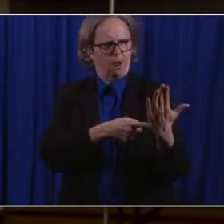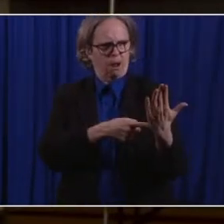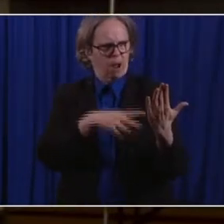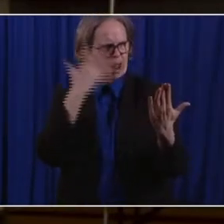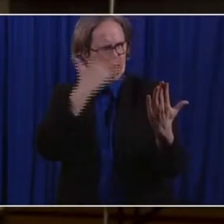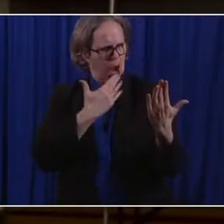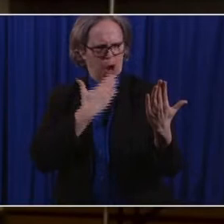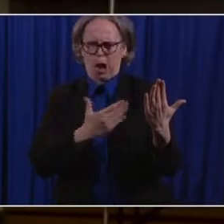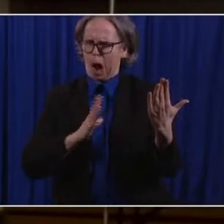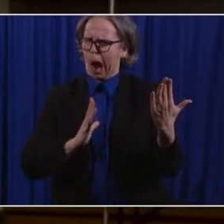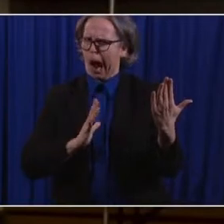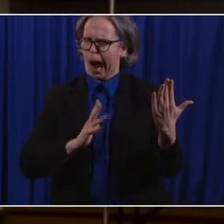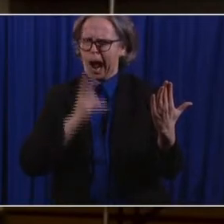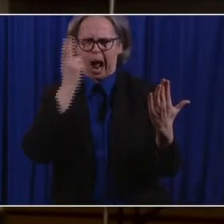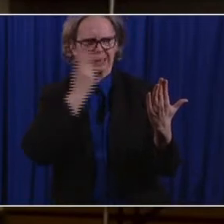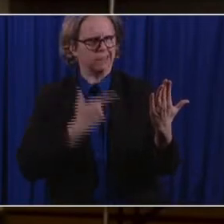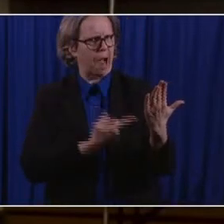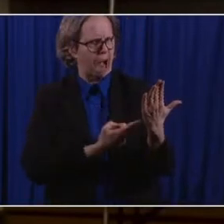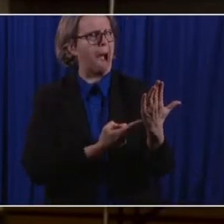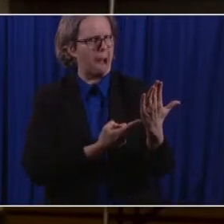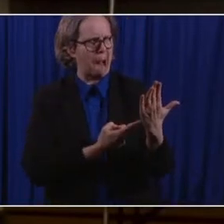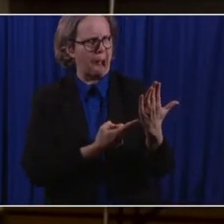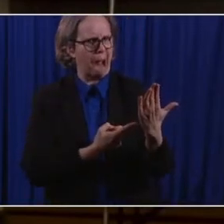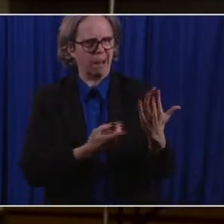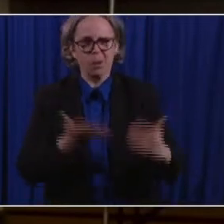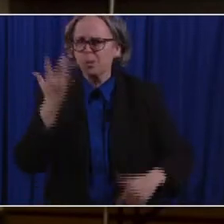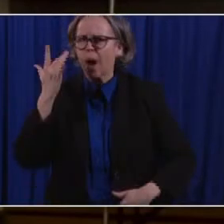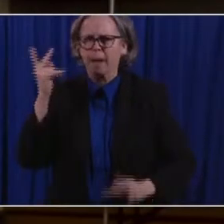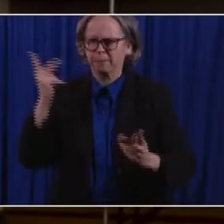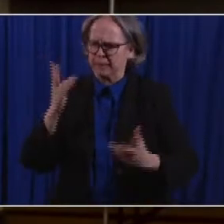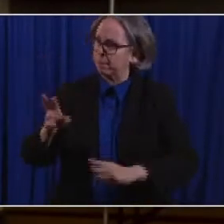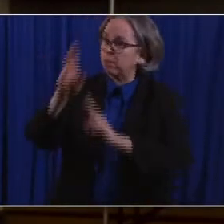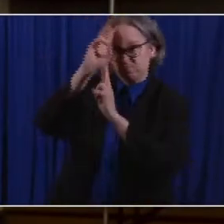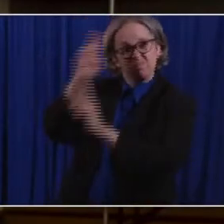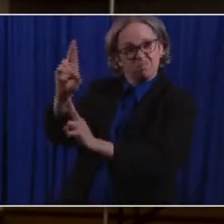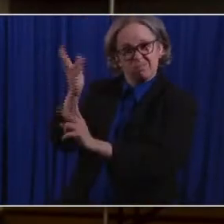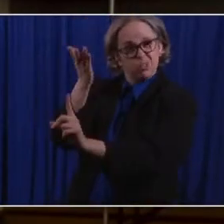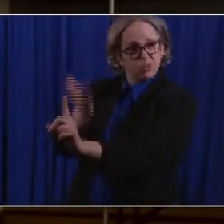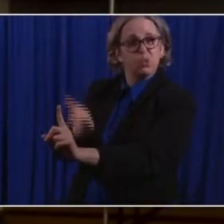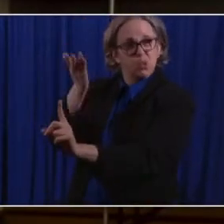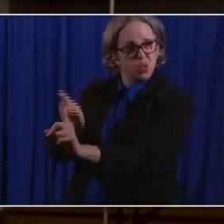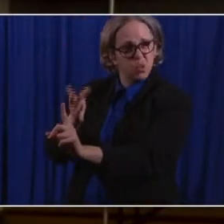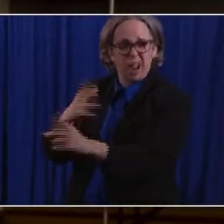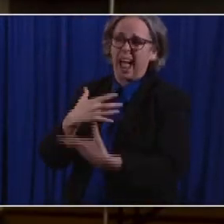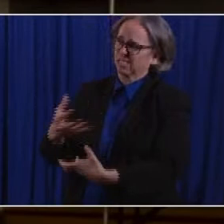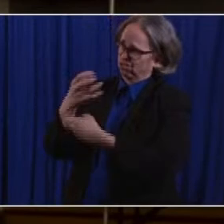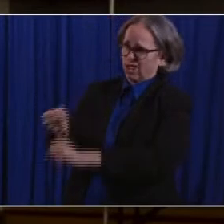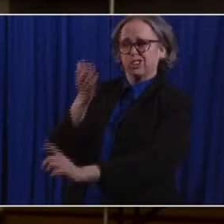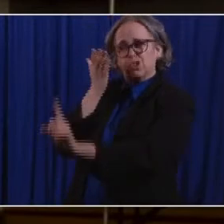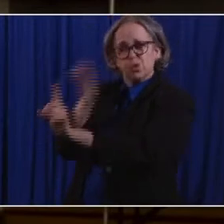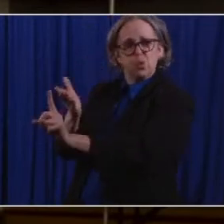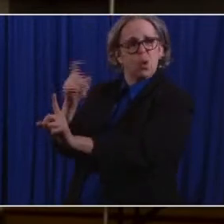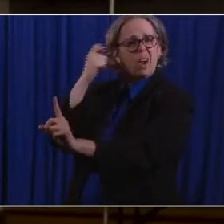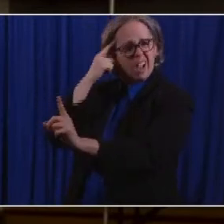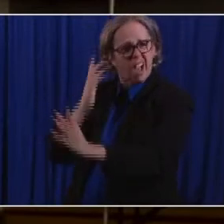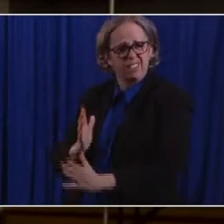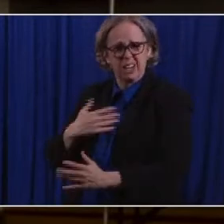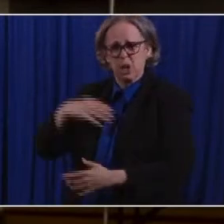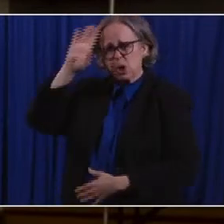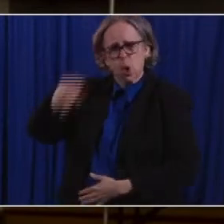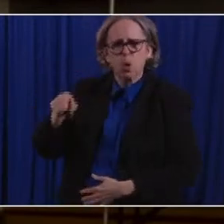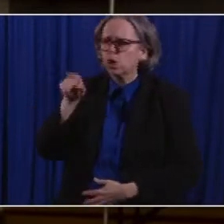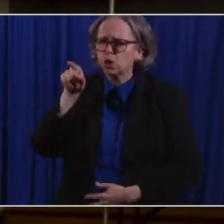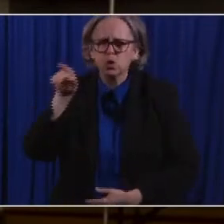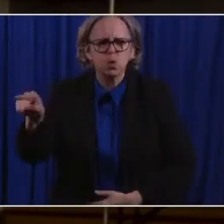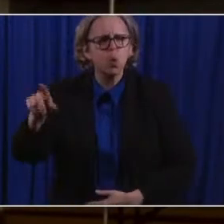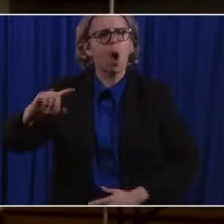People respect you, they trust you, and they know you will always make the decisions that are in the best